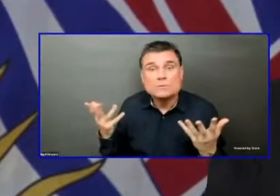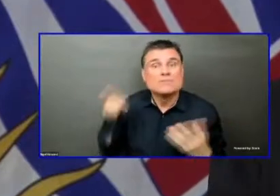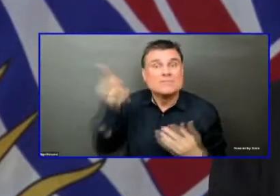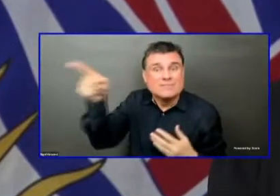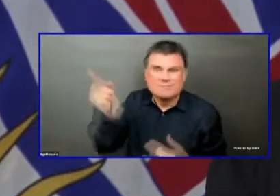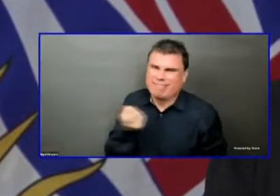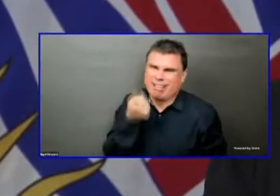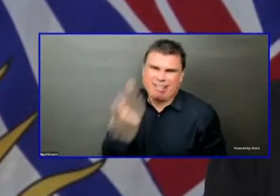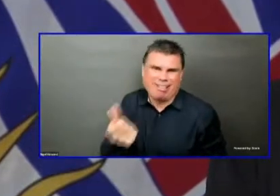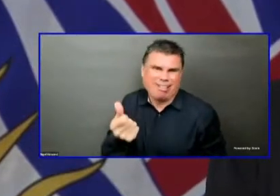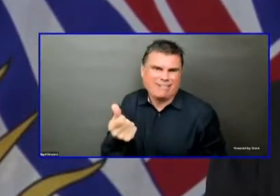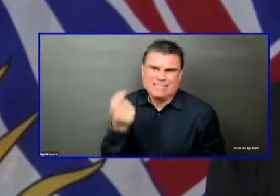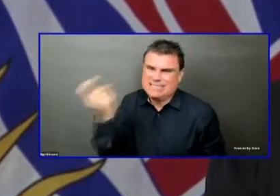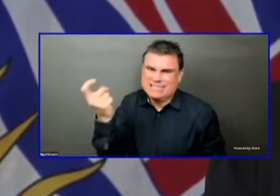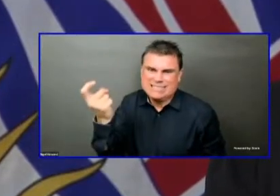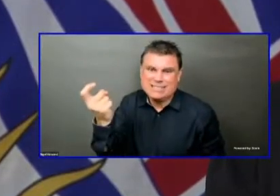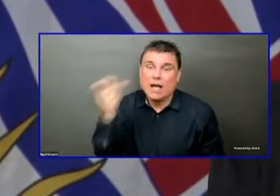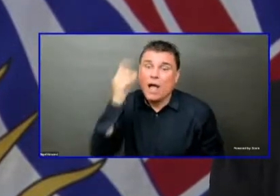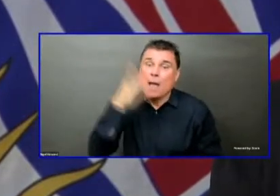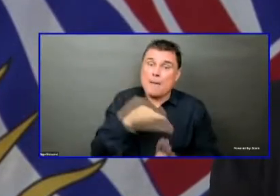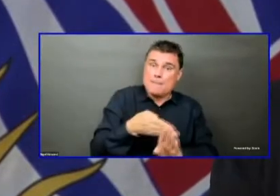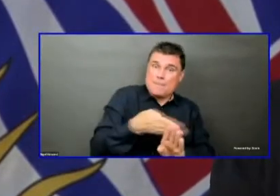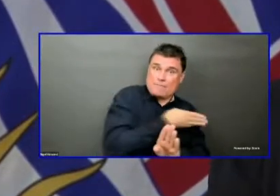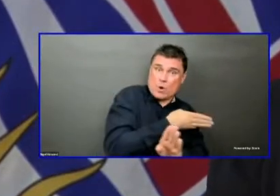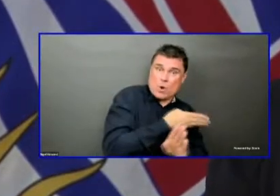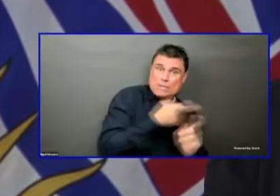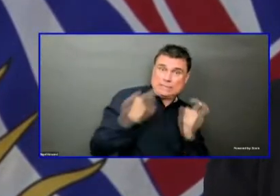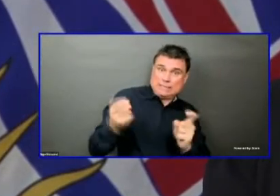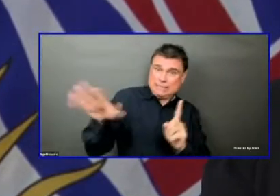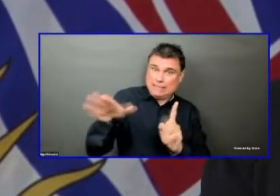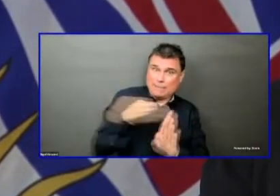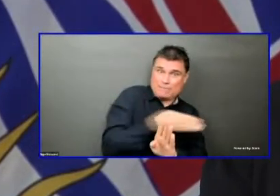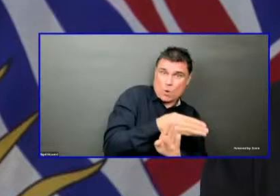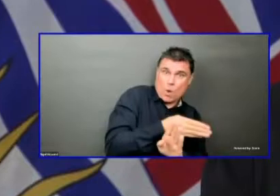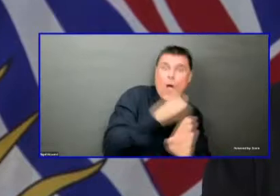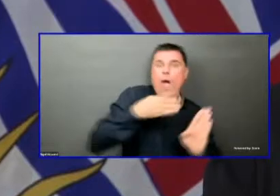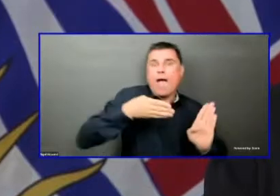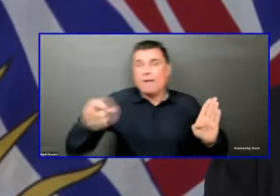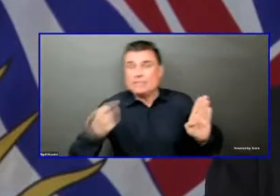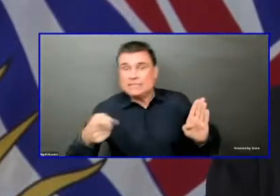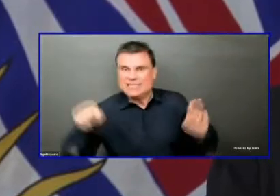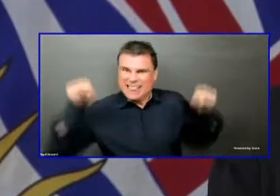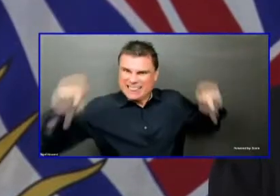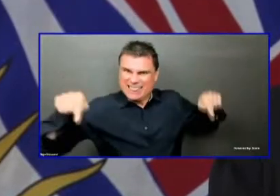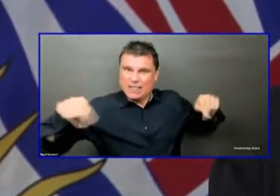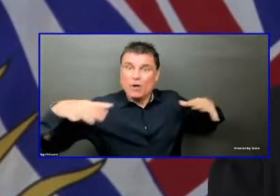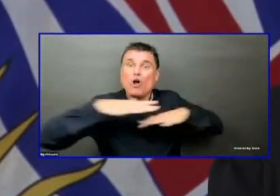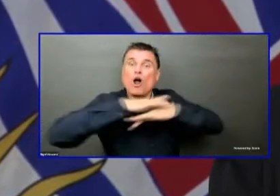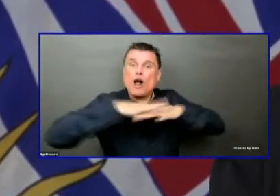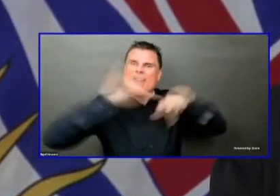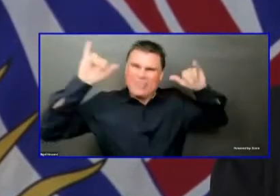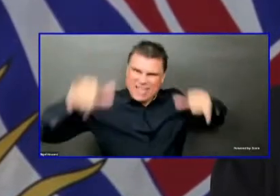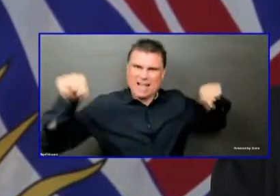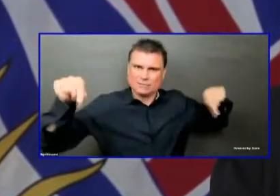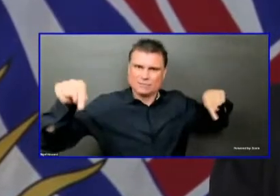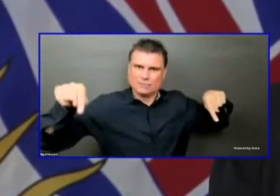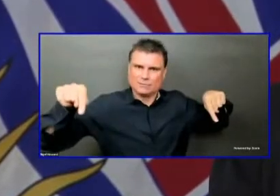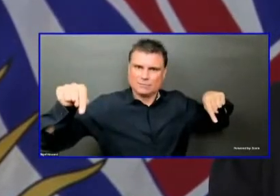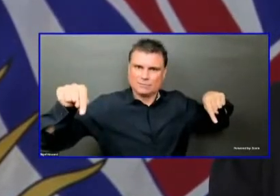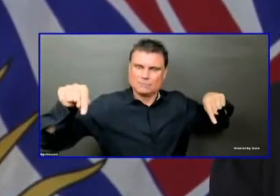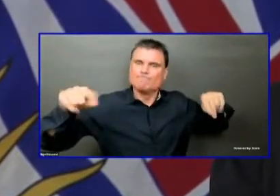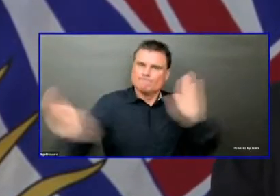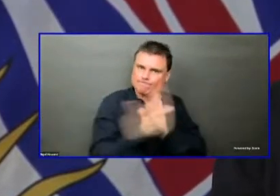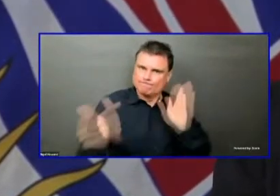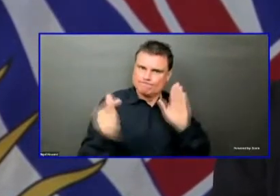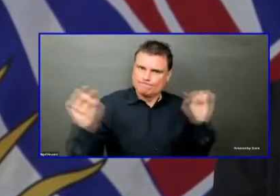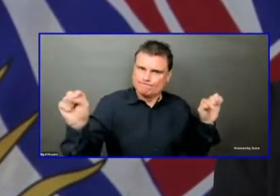social gatherings. Those have never been acceptable, and that is where we're seeing transmission happening in several communities. And